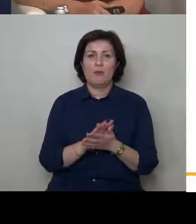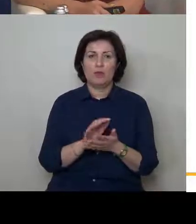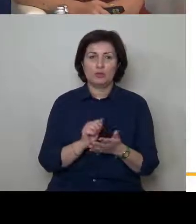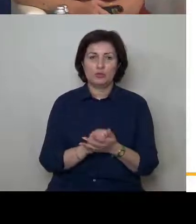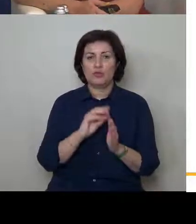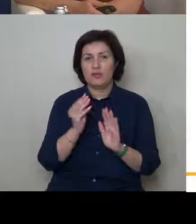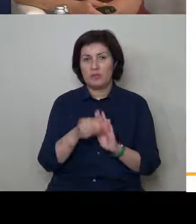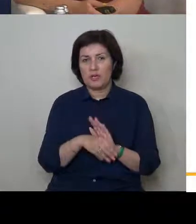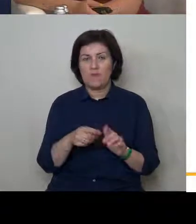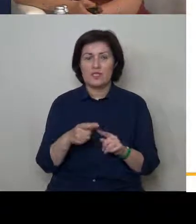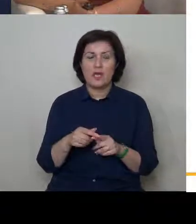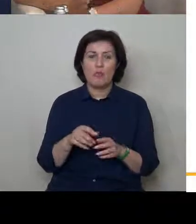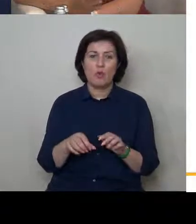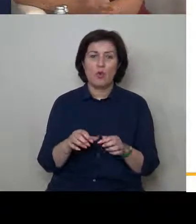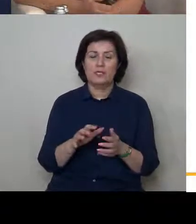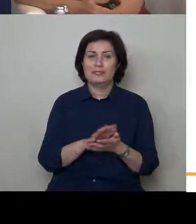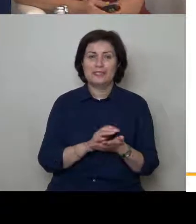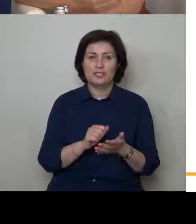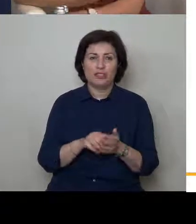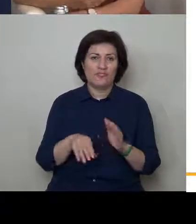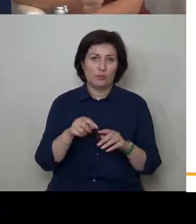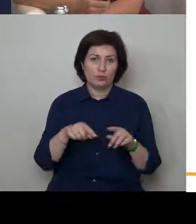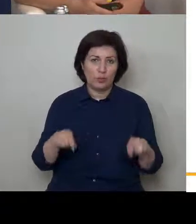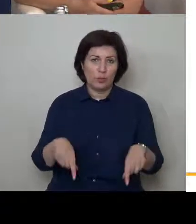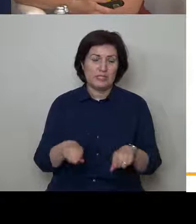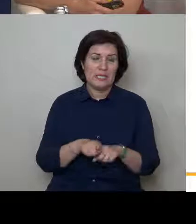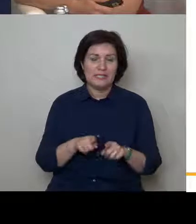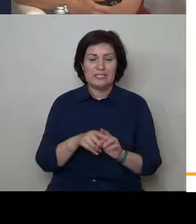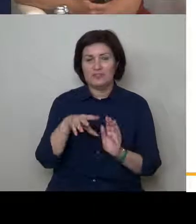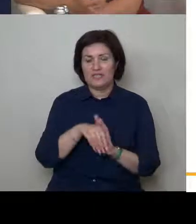New part of it,